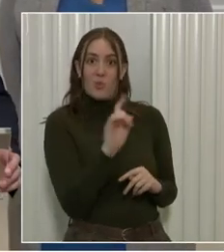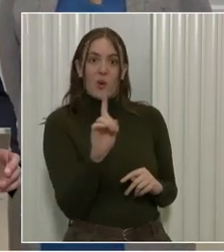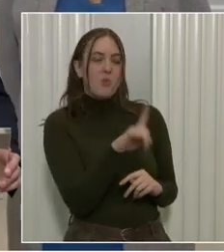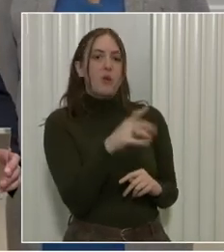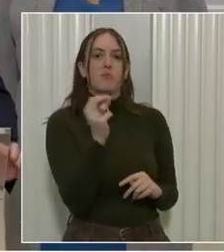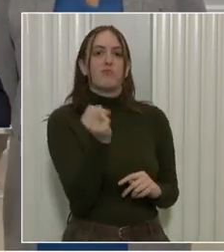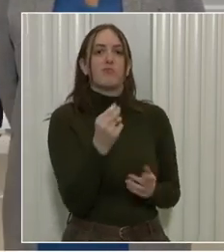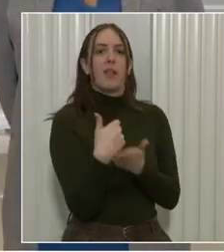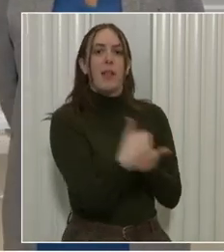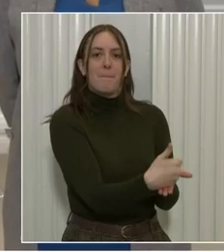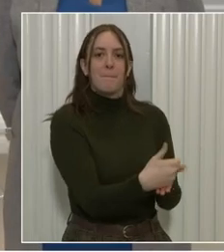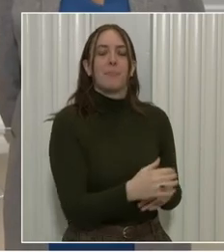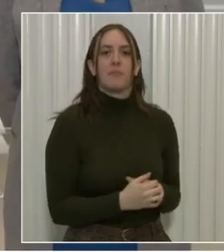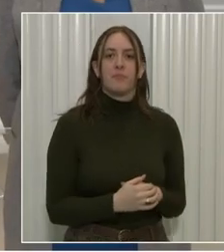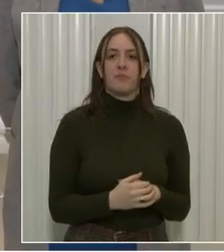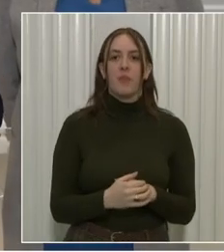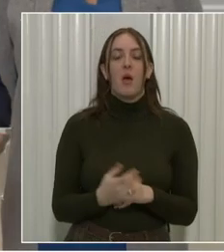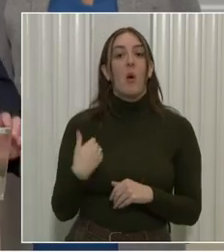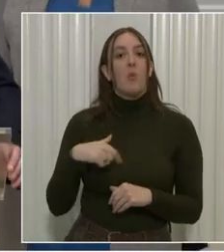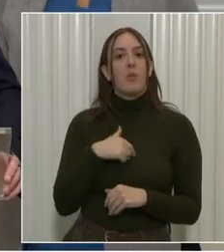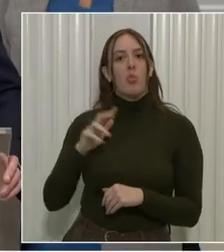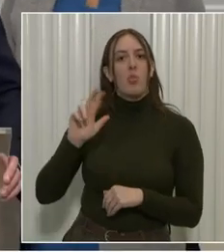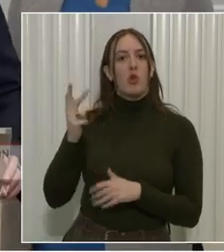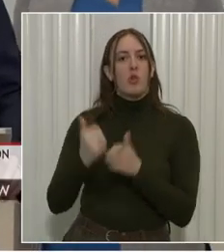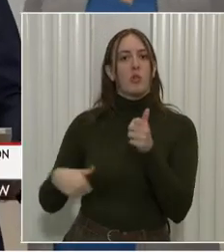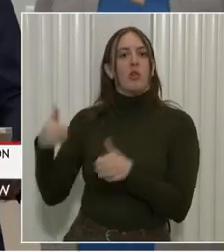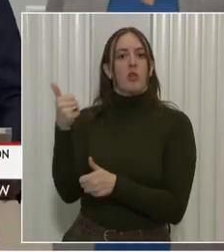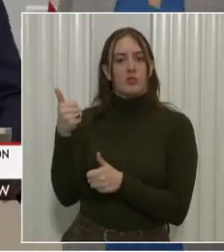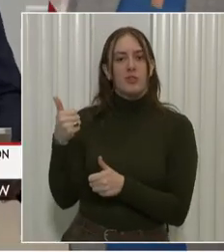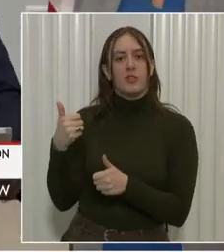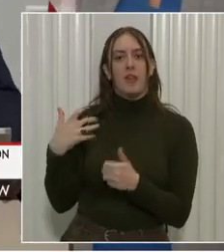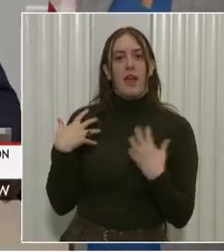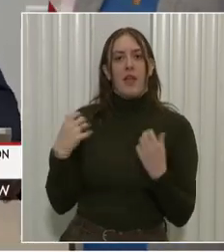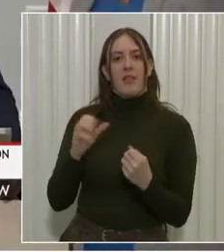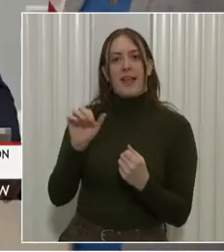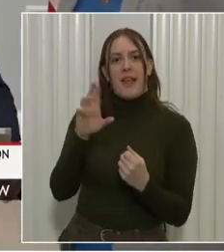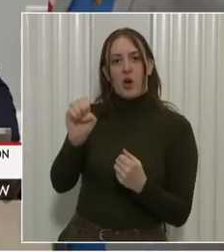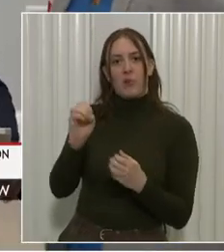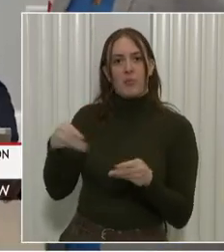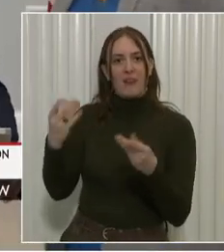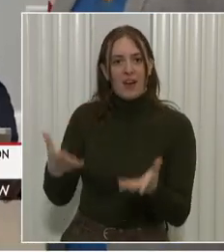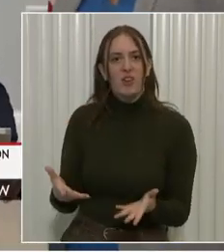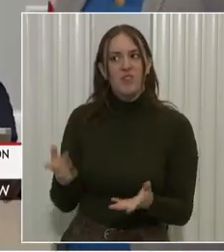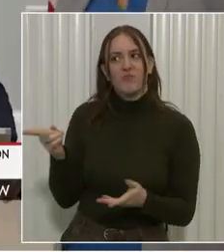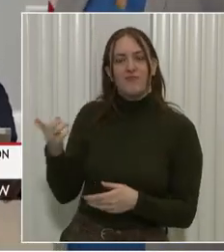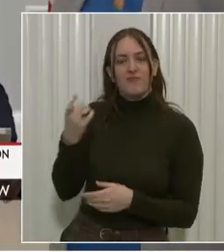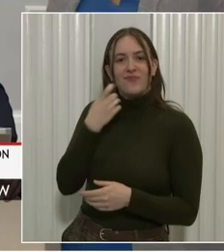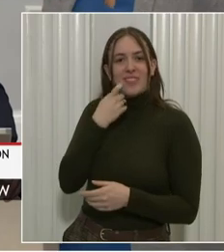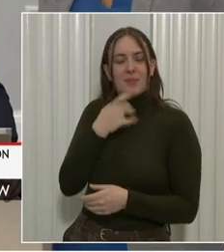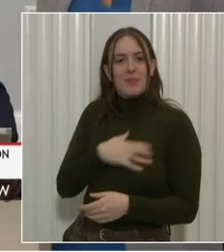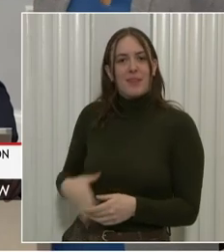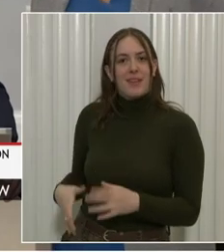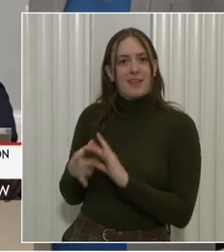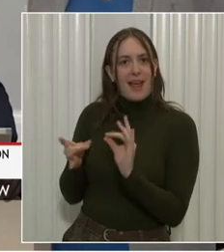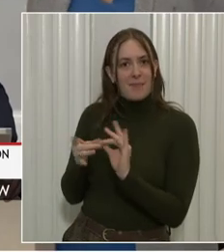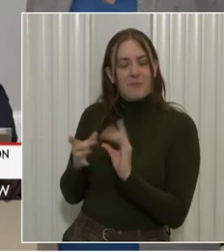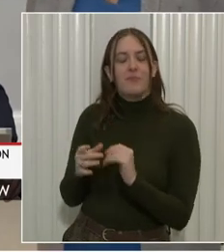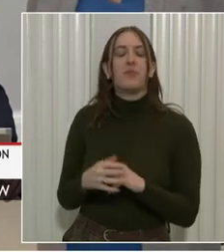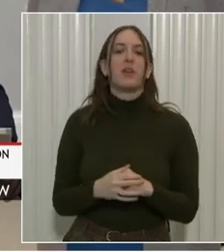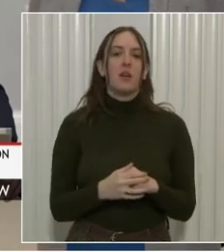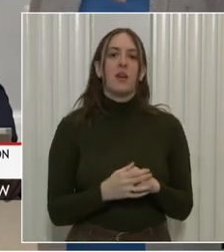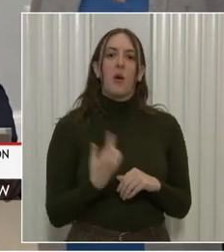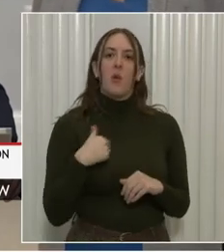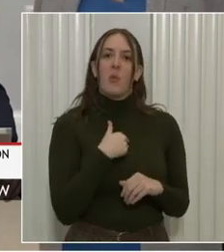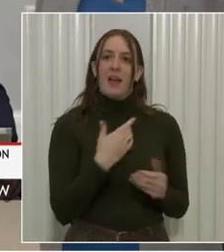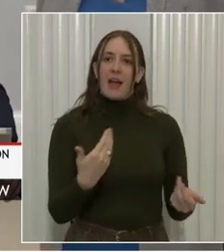systems in the district. We just heard that from the mayor. Our team, led by Chief Donnelly, recognizes and embraces that EMS clinicians and our